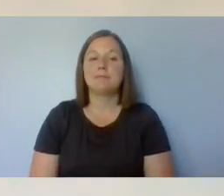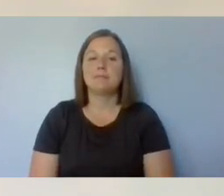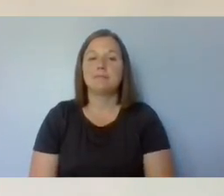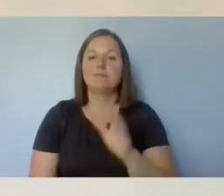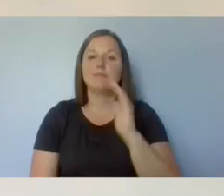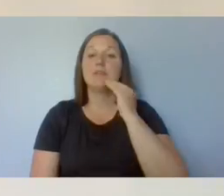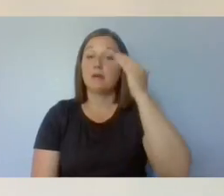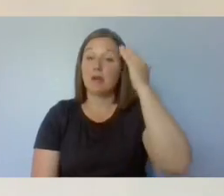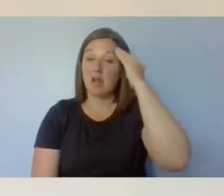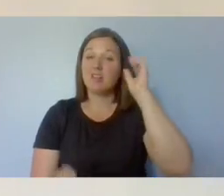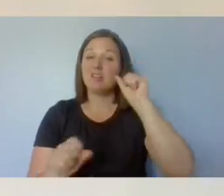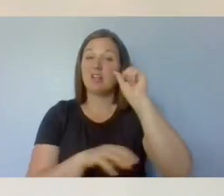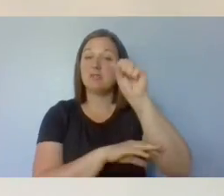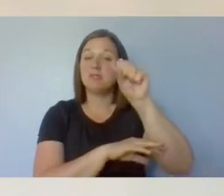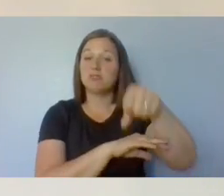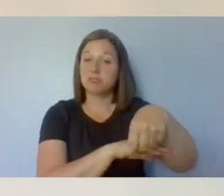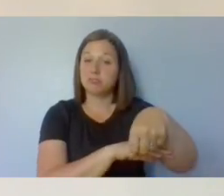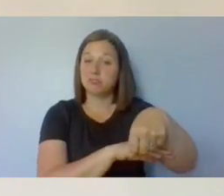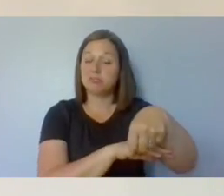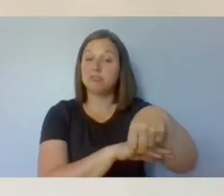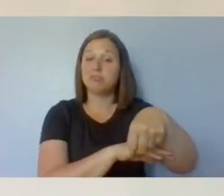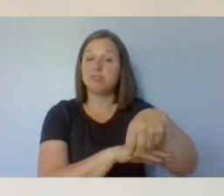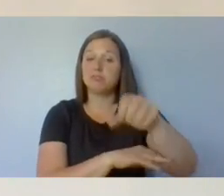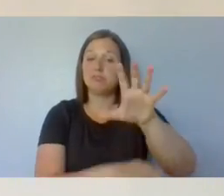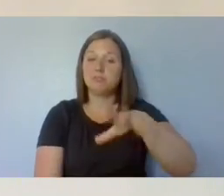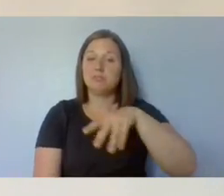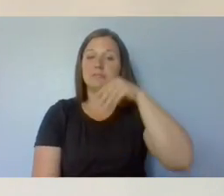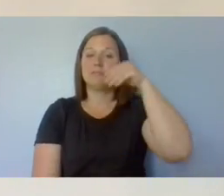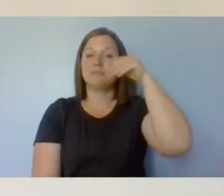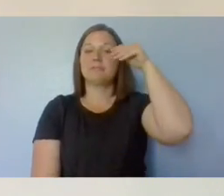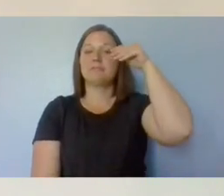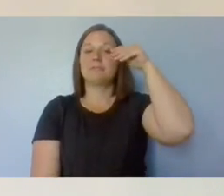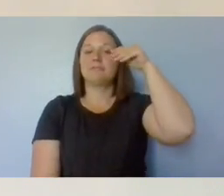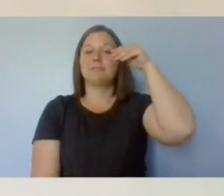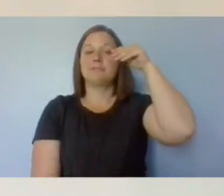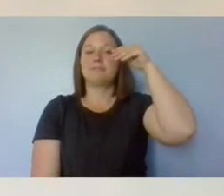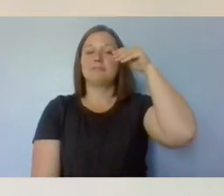heavy. One more breath.